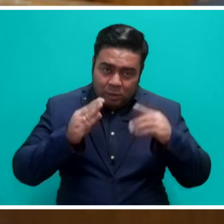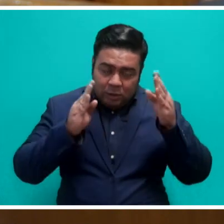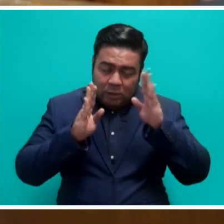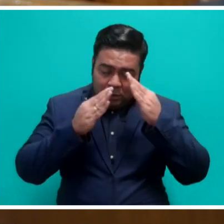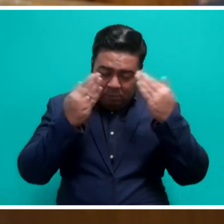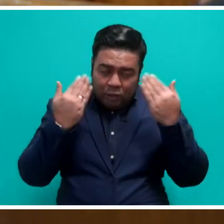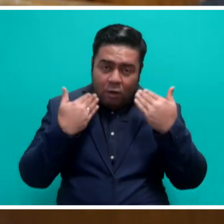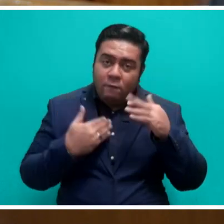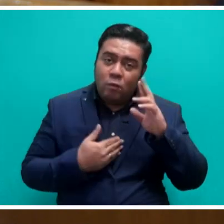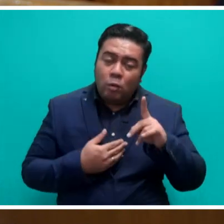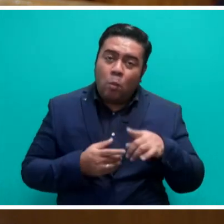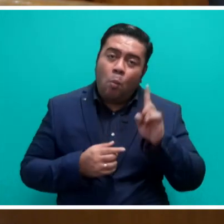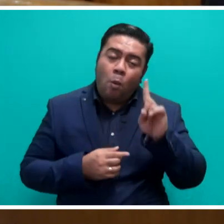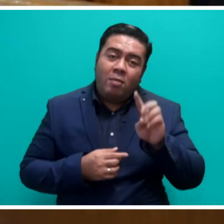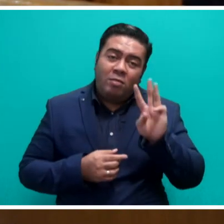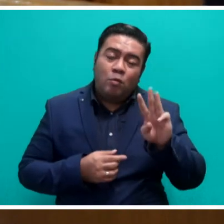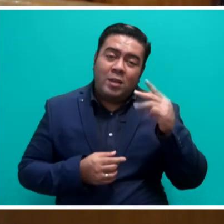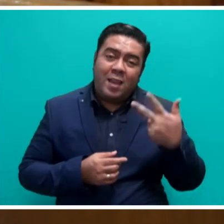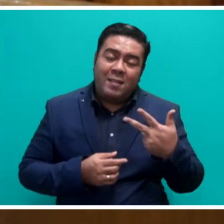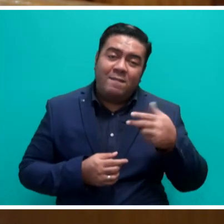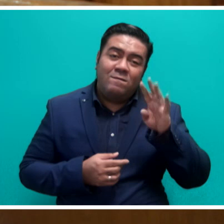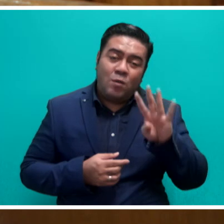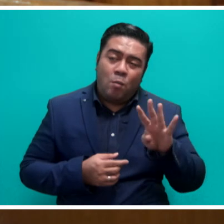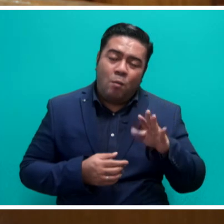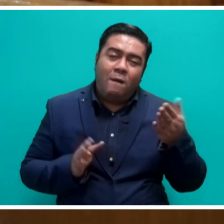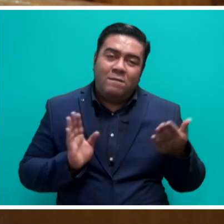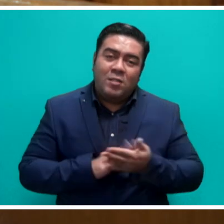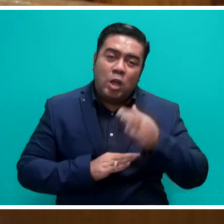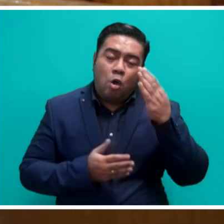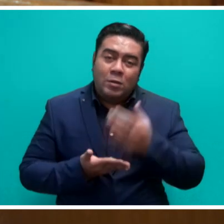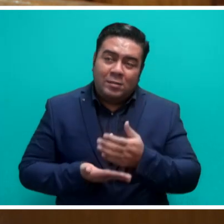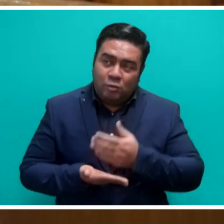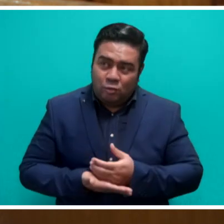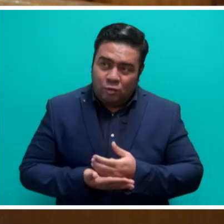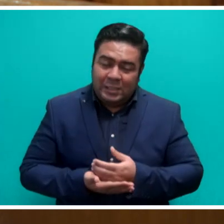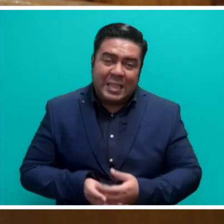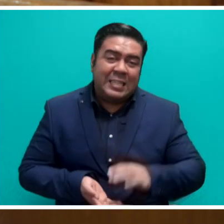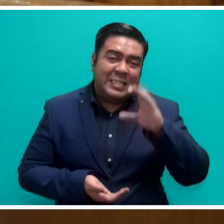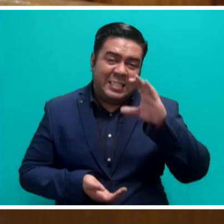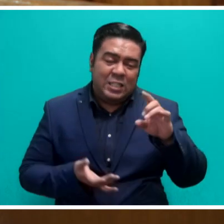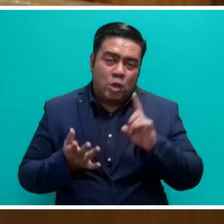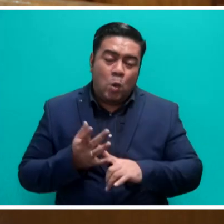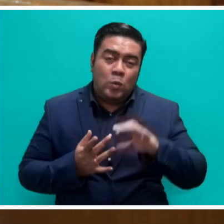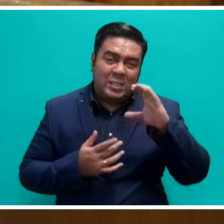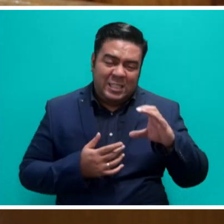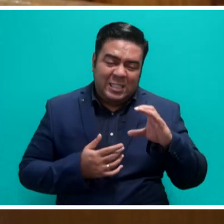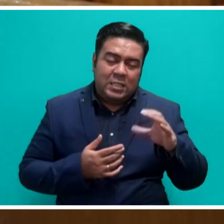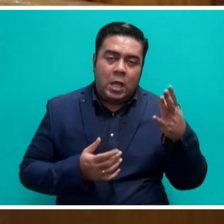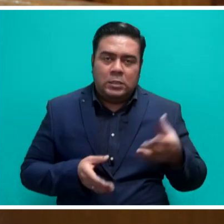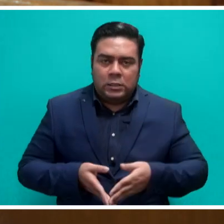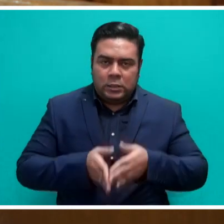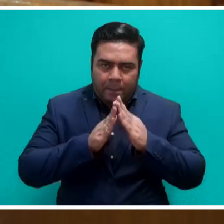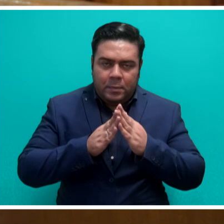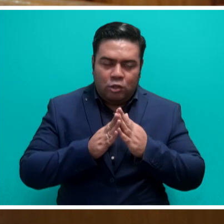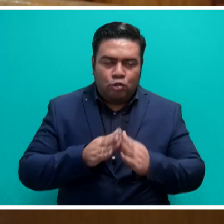pursuant to Section 138(4) of the Constitution, the COC establishes